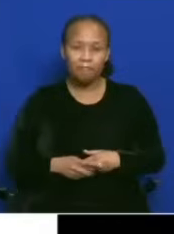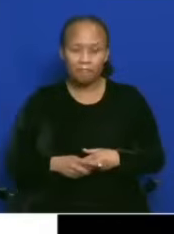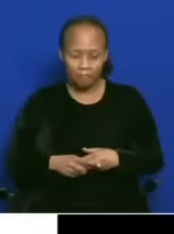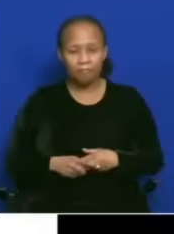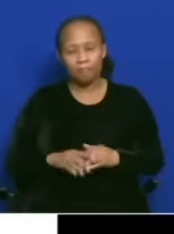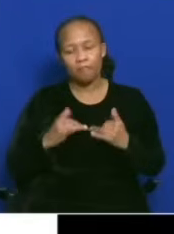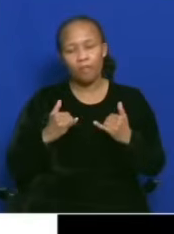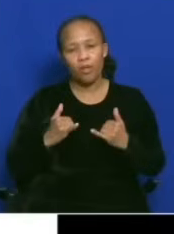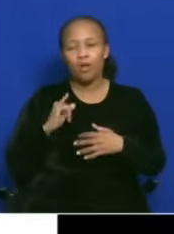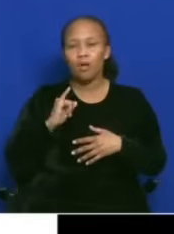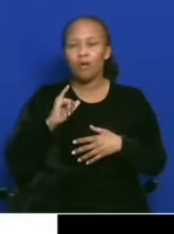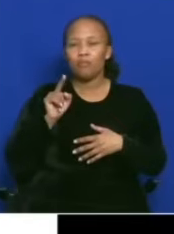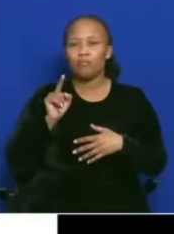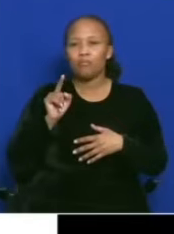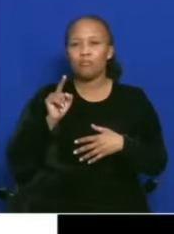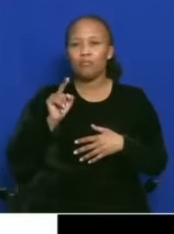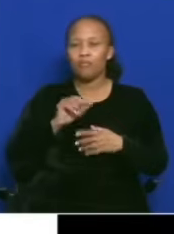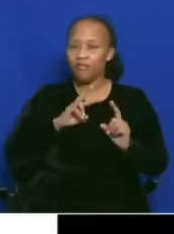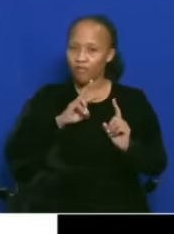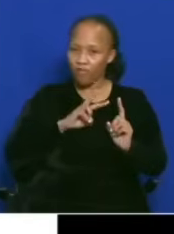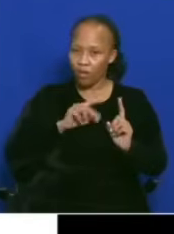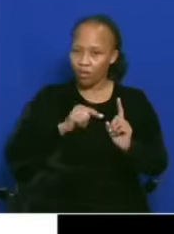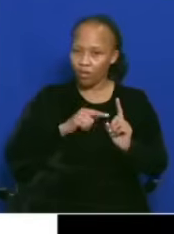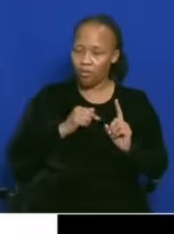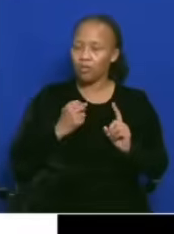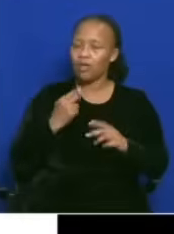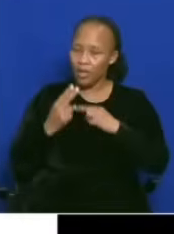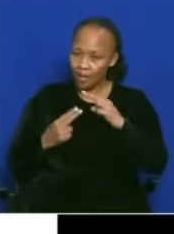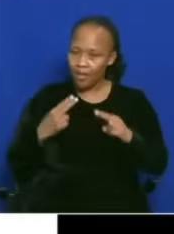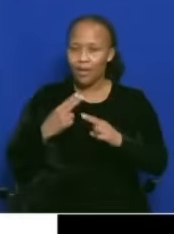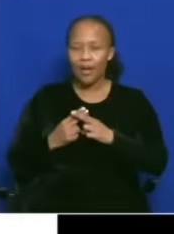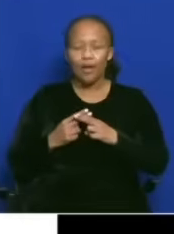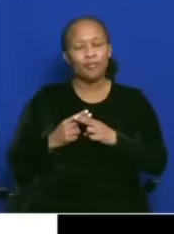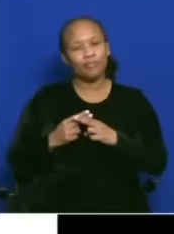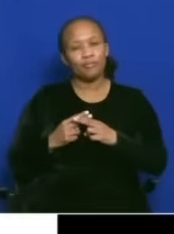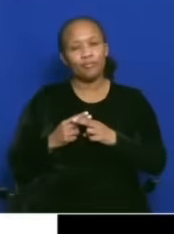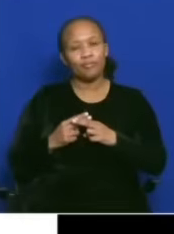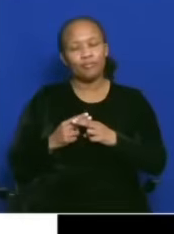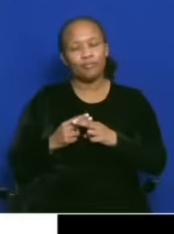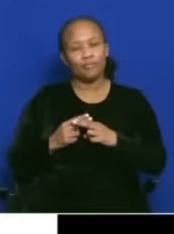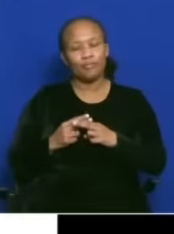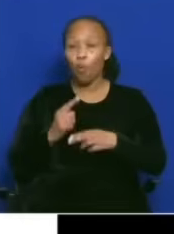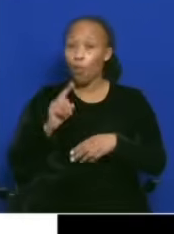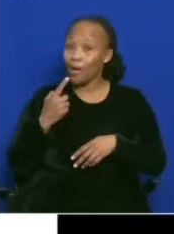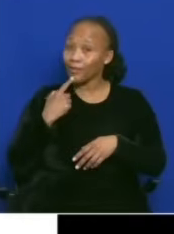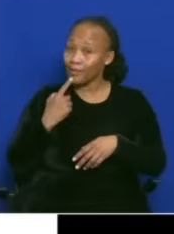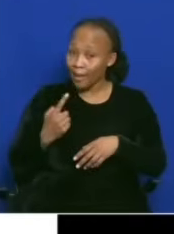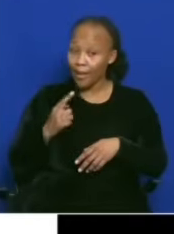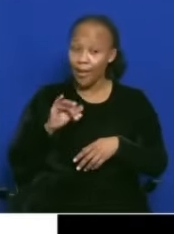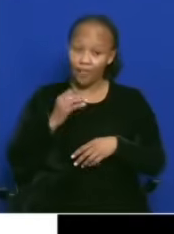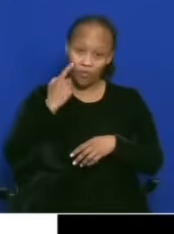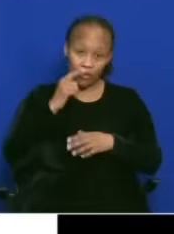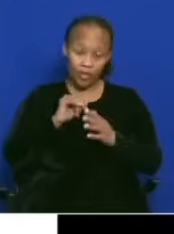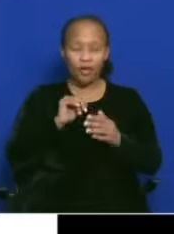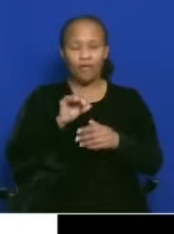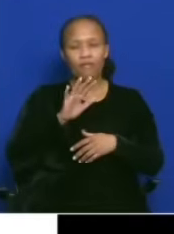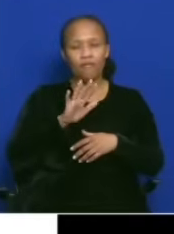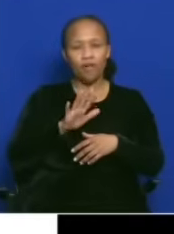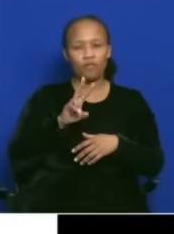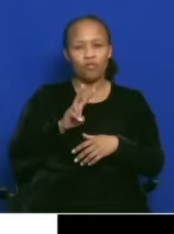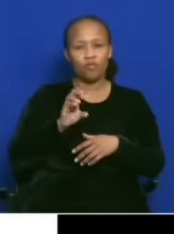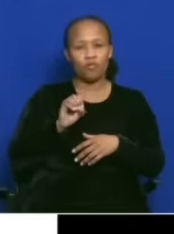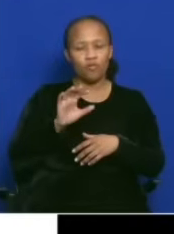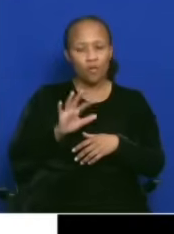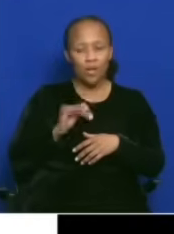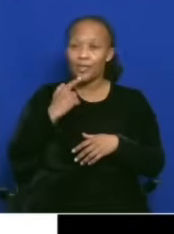Ameen, and repeats what he said earlier. If we look over the page 5205, we need this, bro, it's